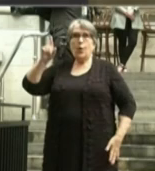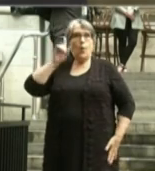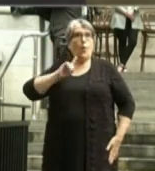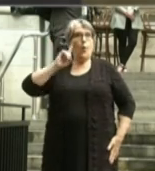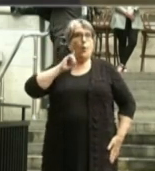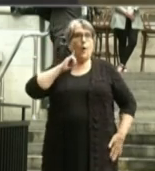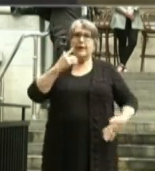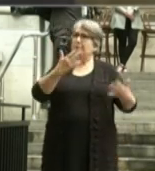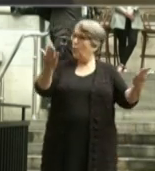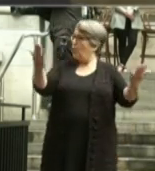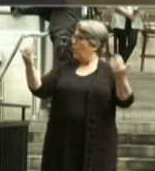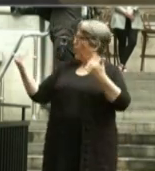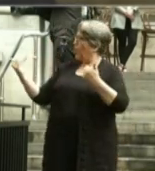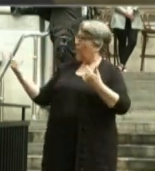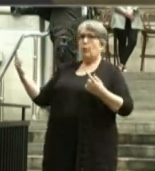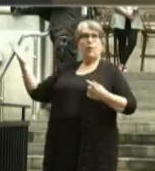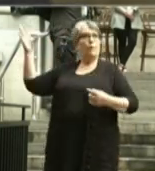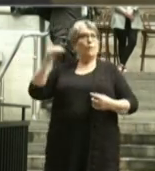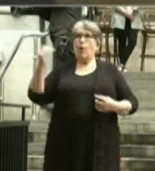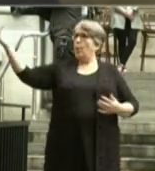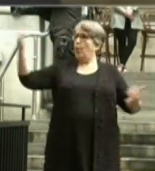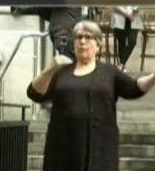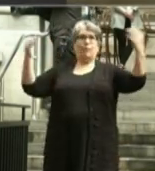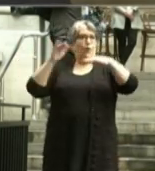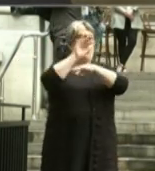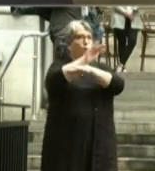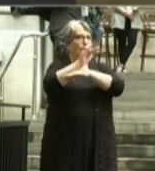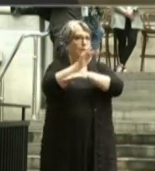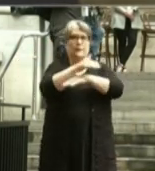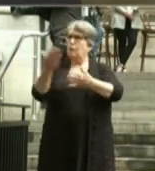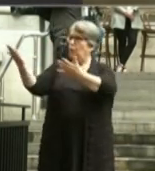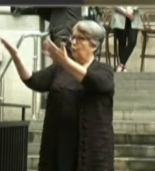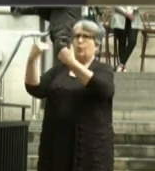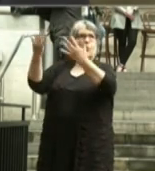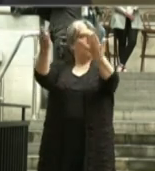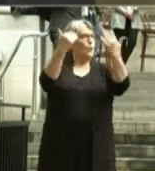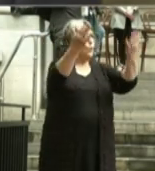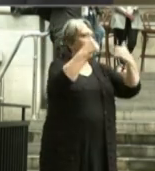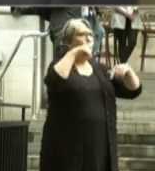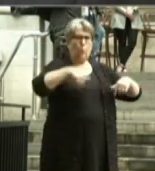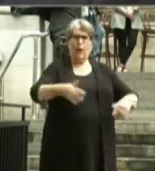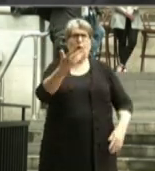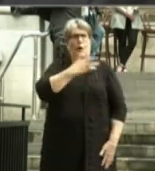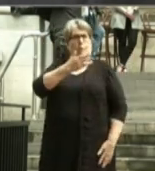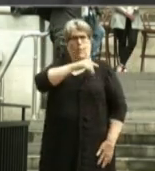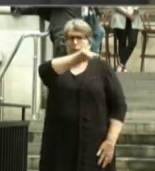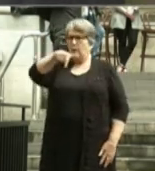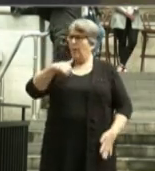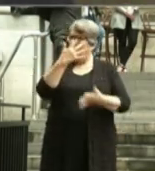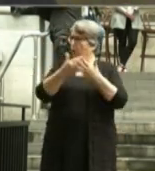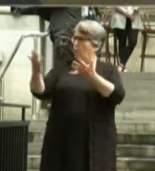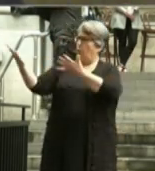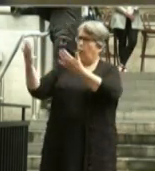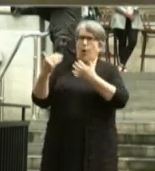always opened our hearts to those who have come from across the seas. We are rightly proud of the way that we